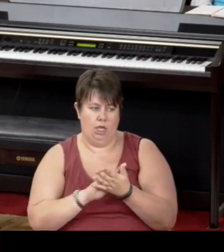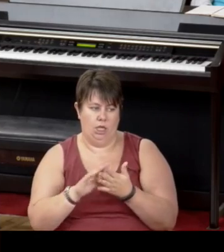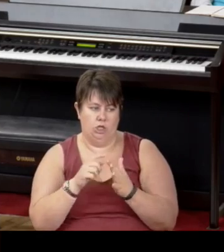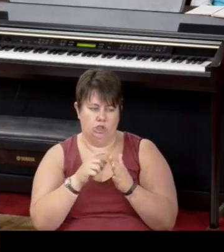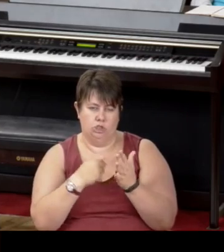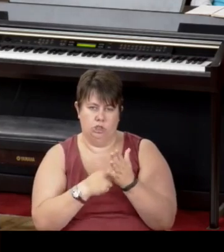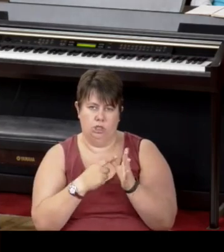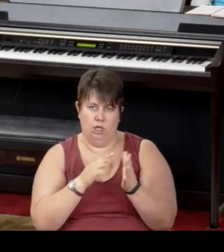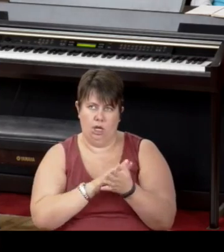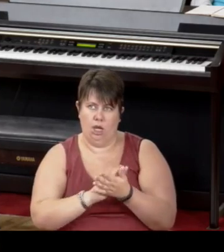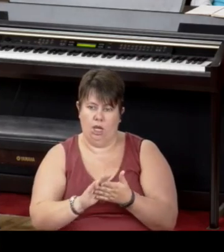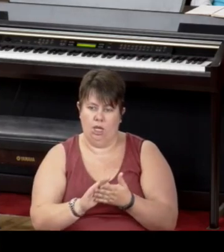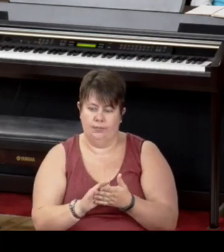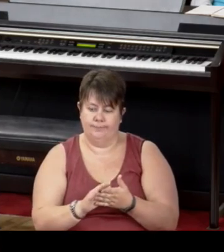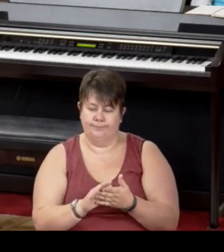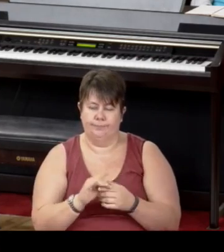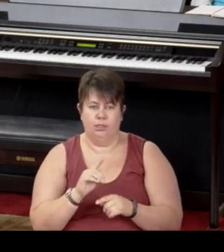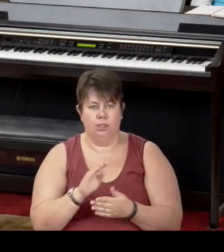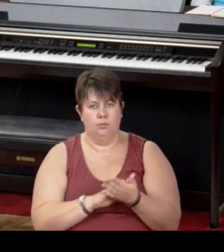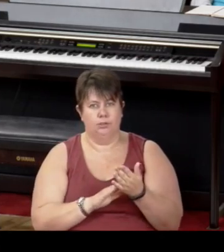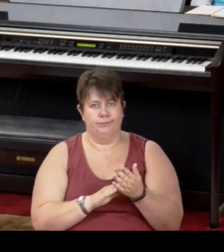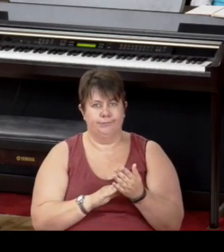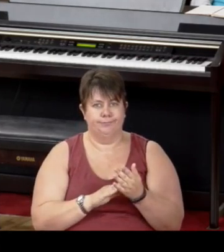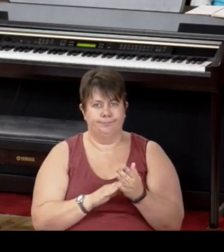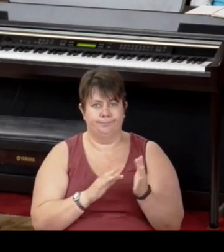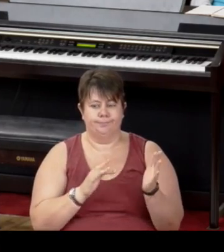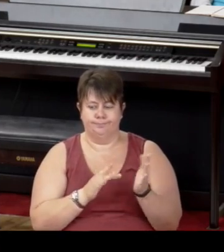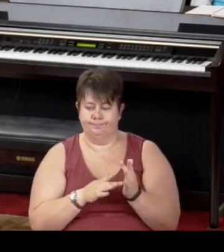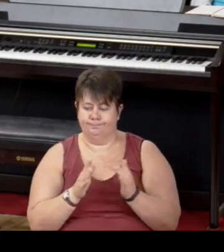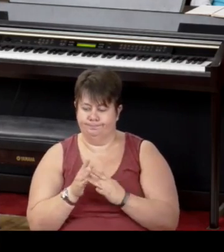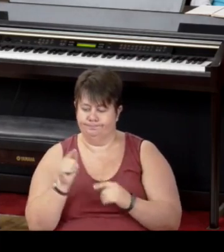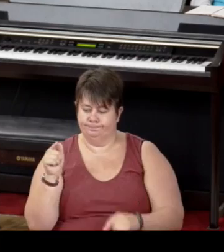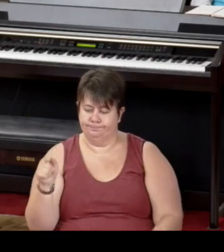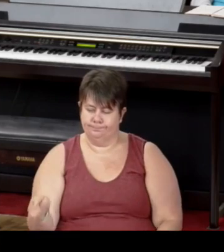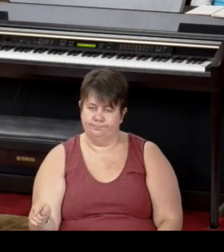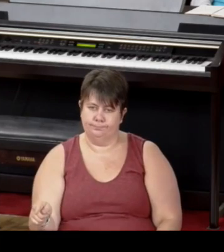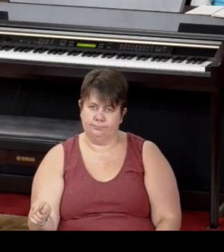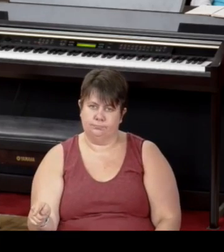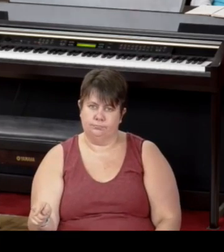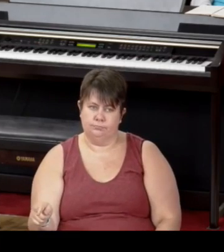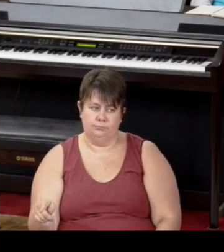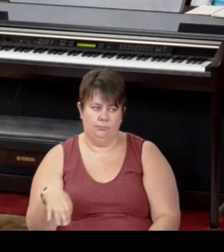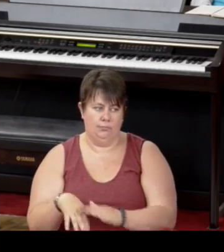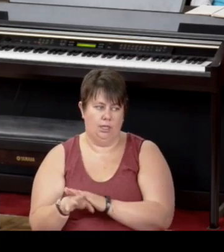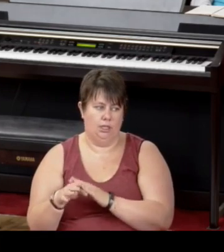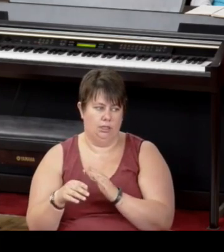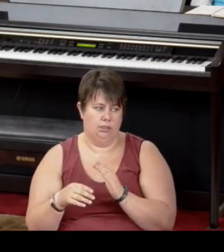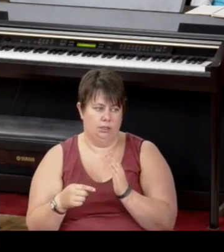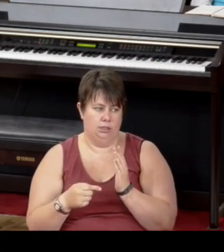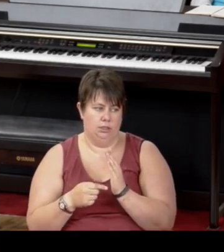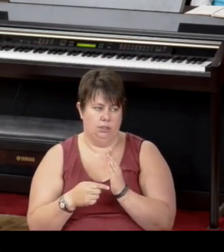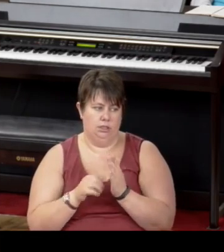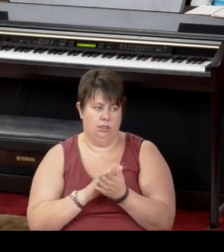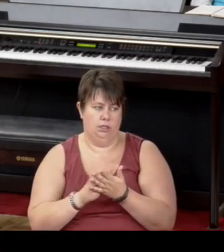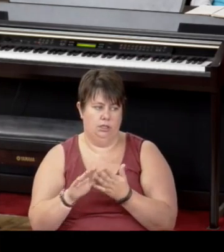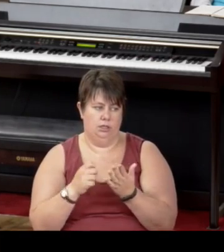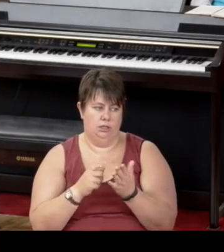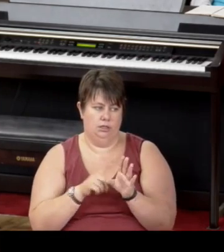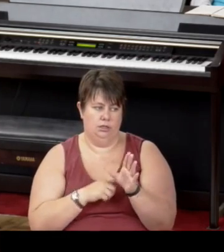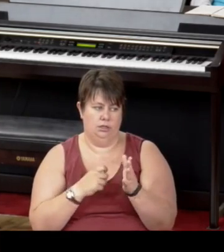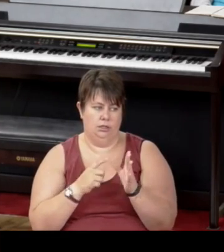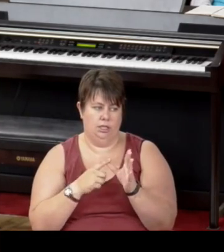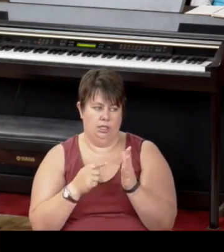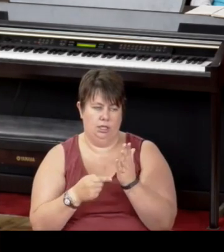is addressing is the issue of people who are able to convince us, the people of God, to